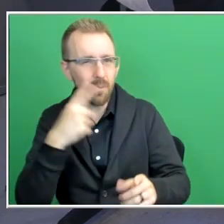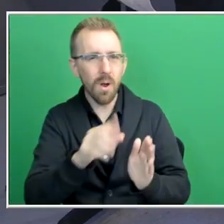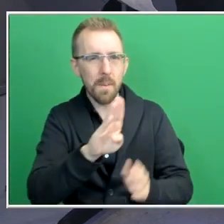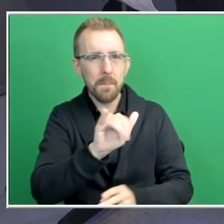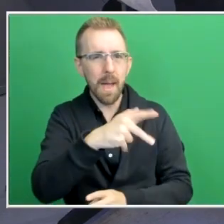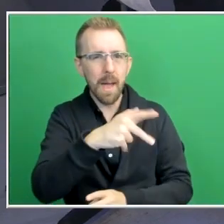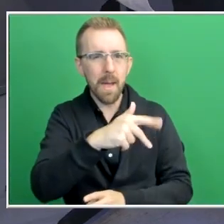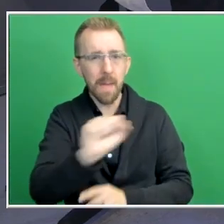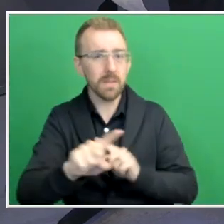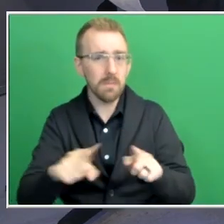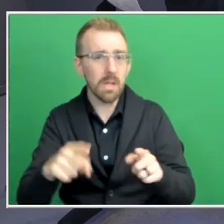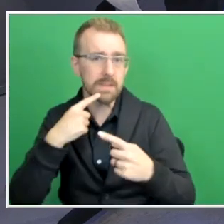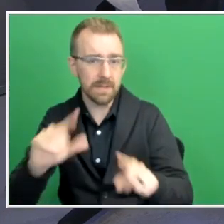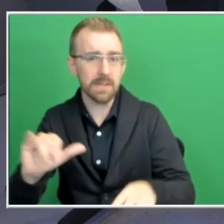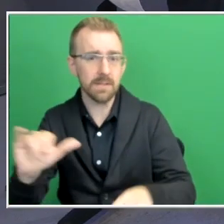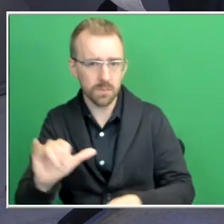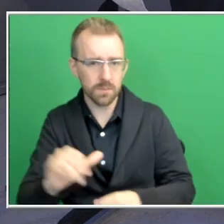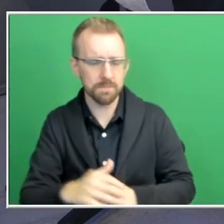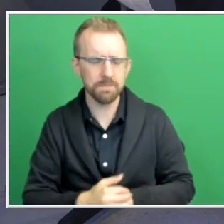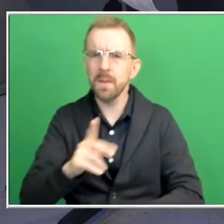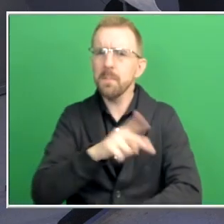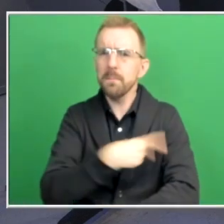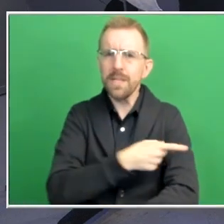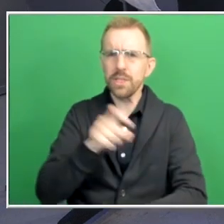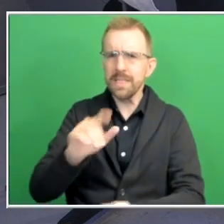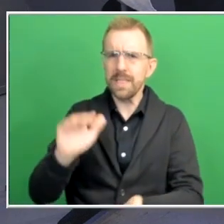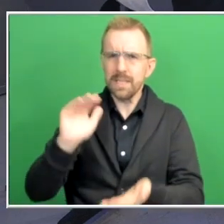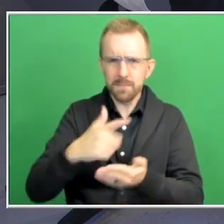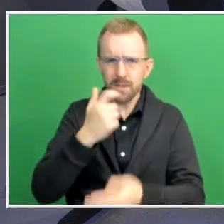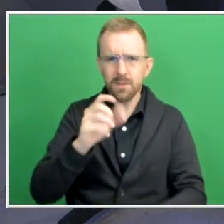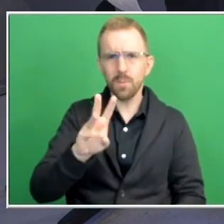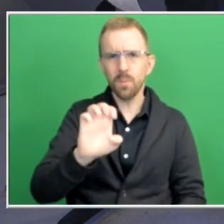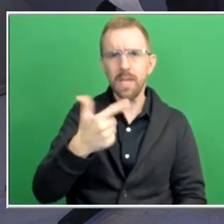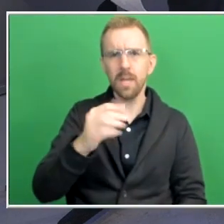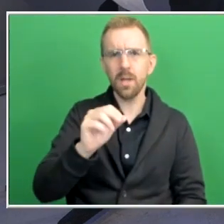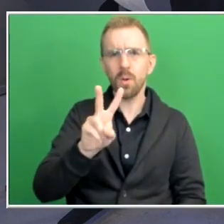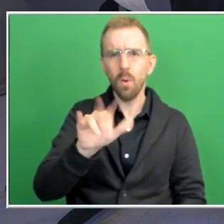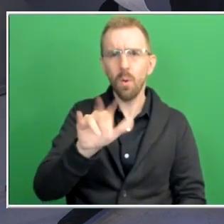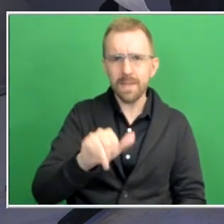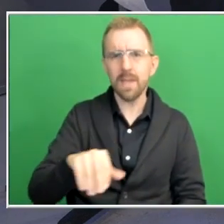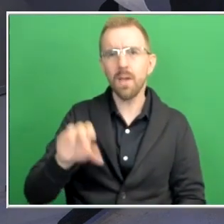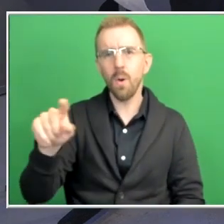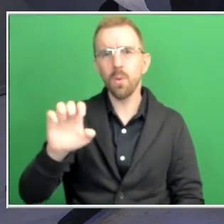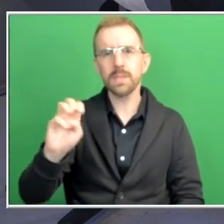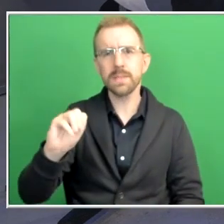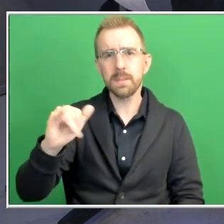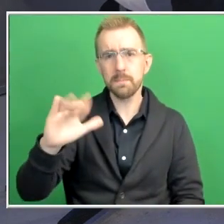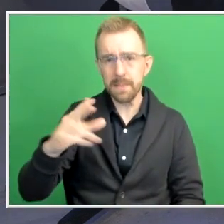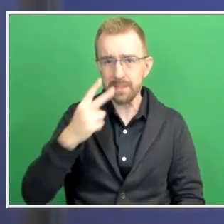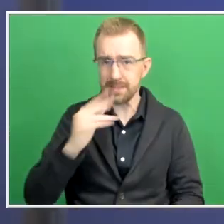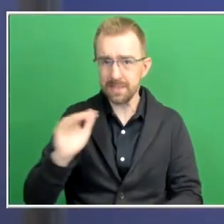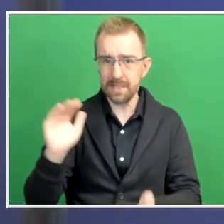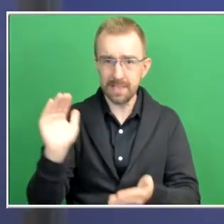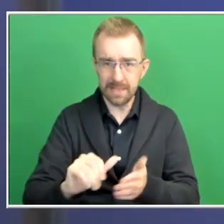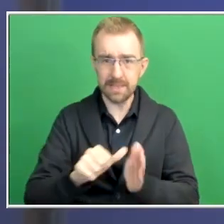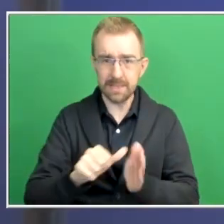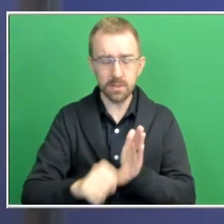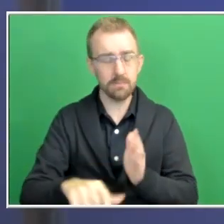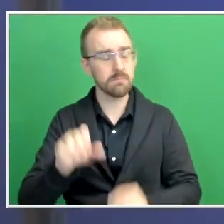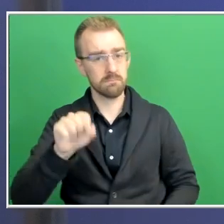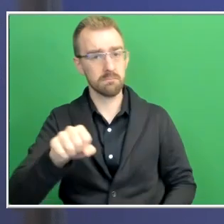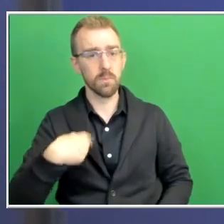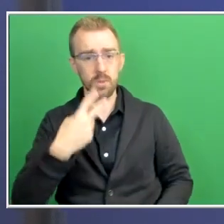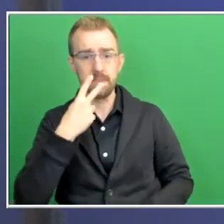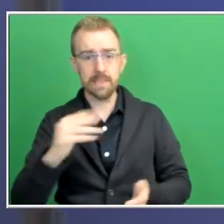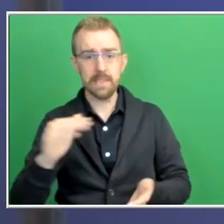requiring that dropped off because of drugs like Wegovy and Zepbound, Ozempic, and all those? Yes, I think we're certainly seeing a decrease